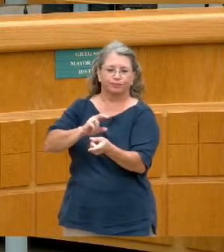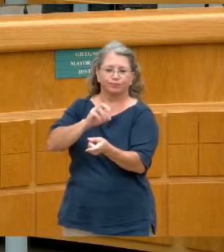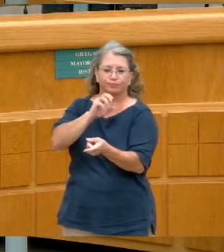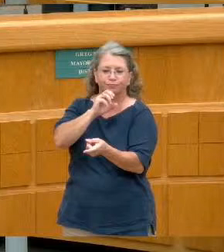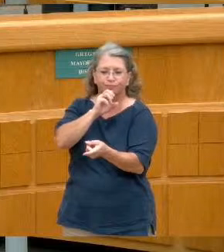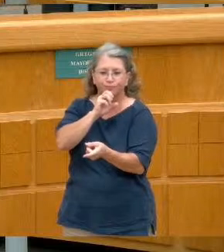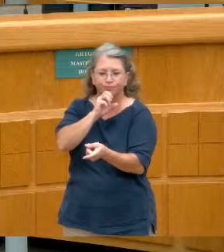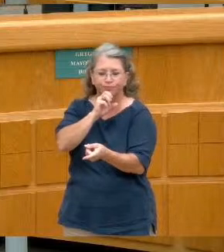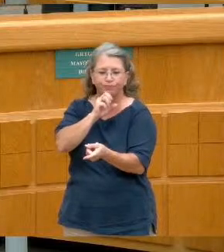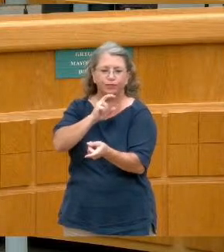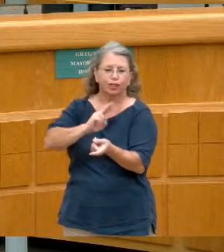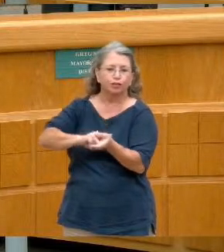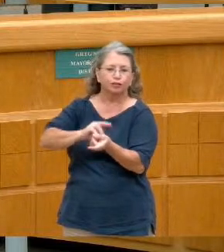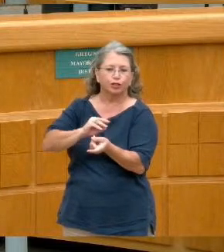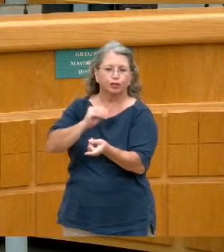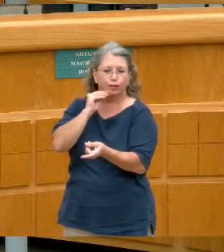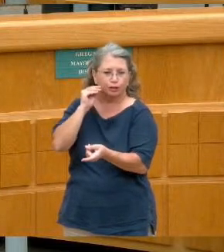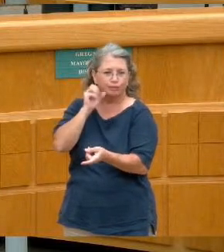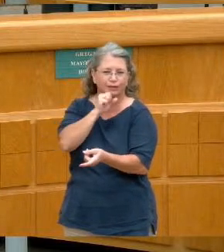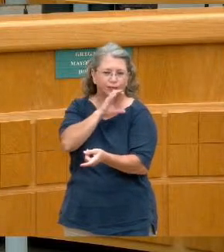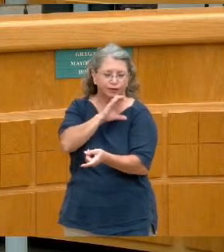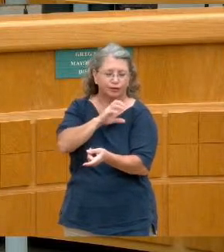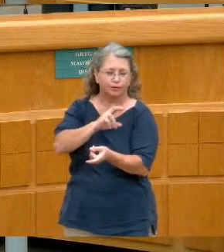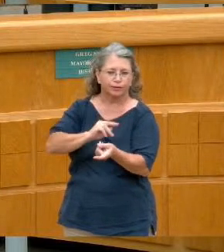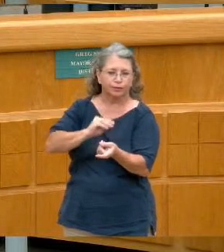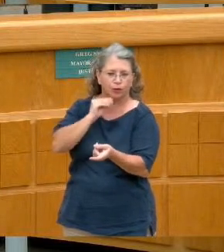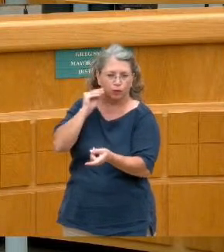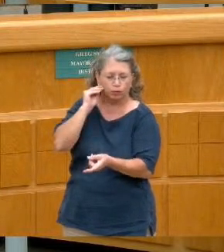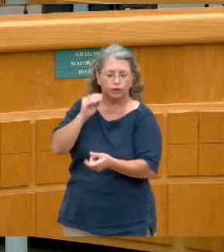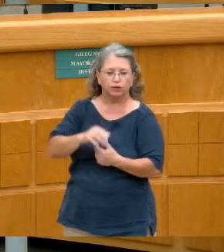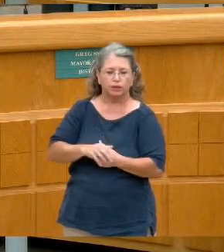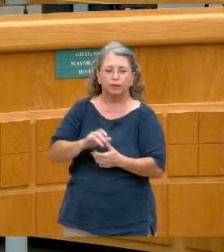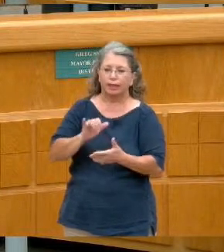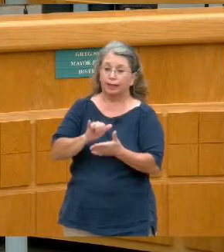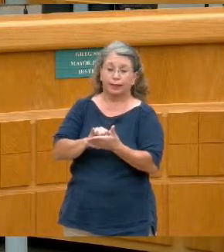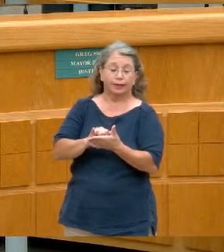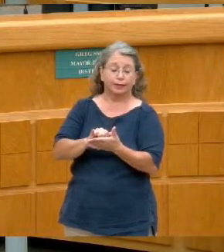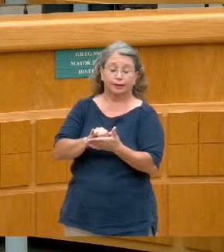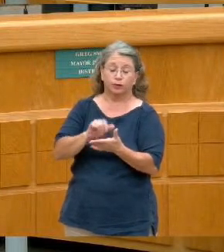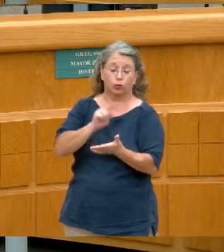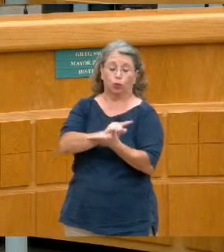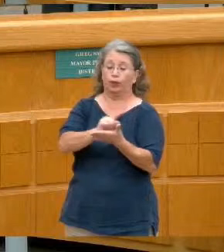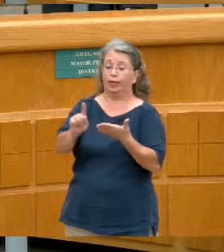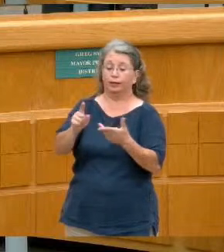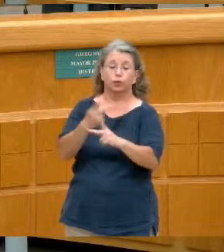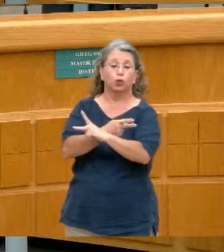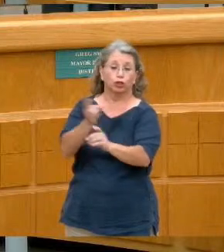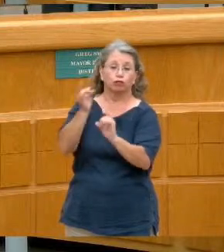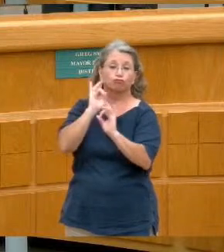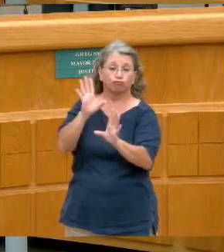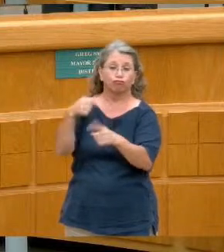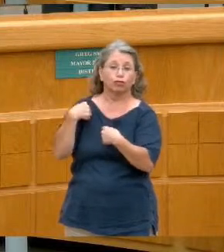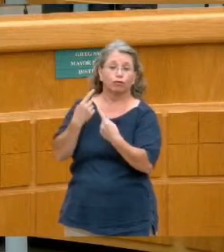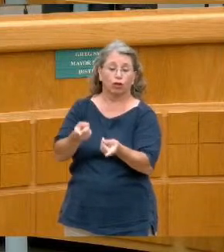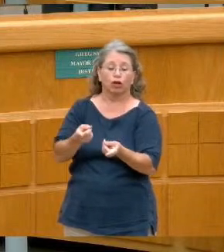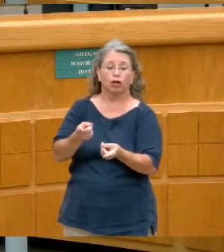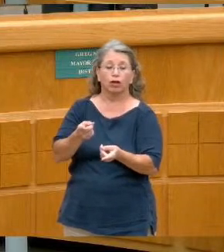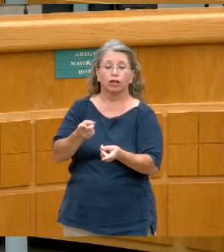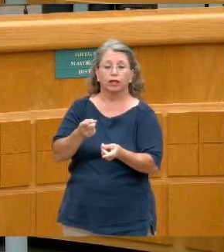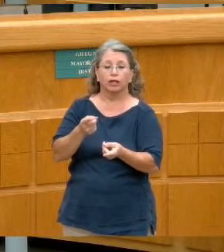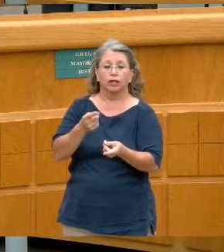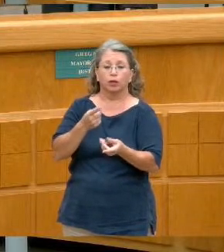facilities. But this was our worst week in our tracking of this. So you can see, though, it followed a pretty bad week the week before. We